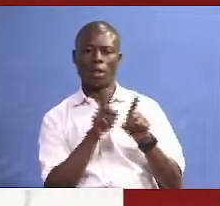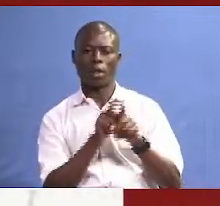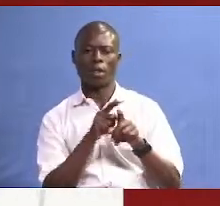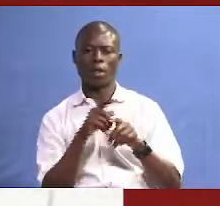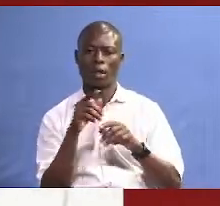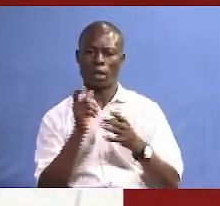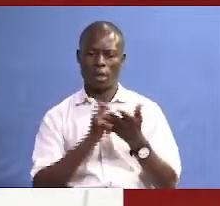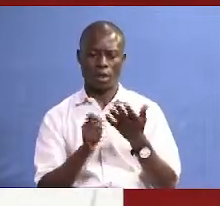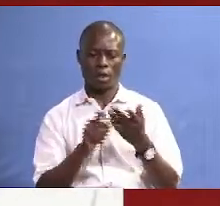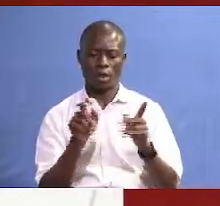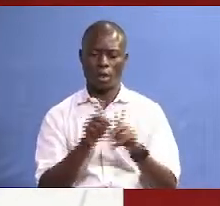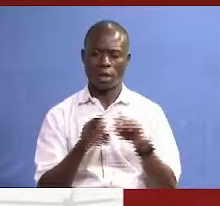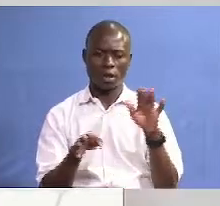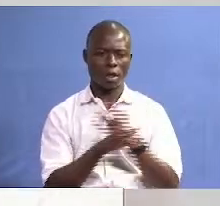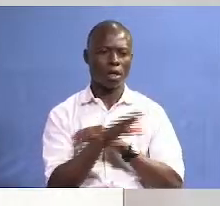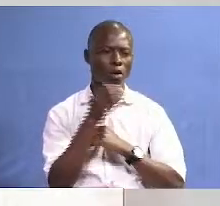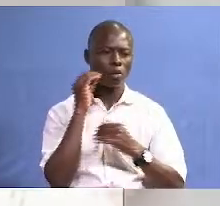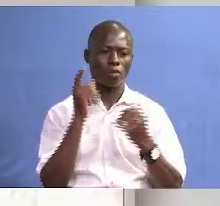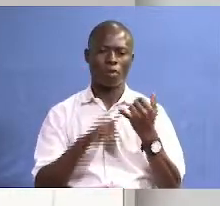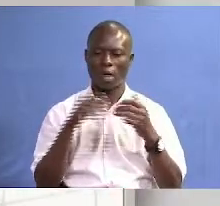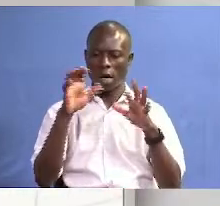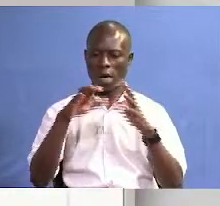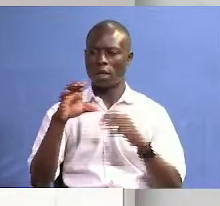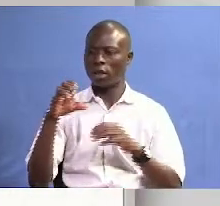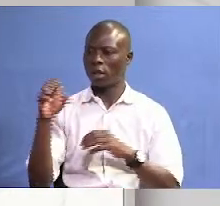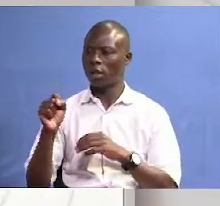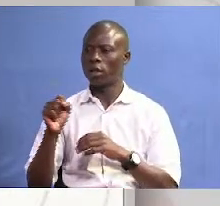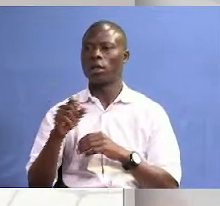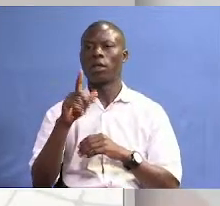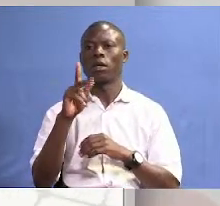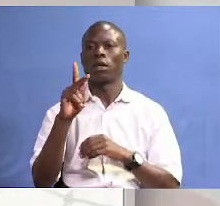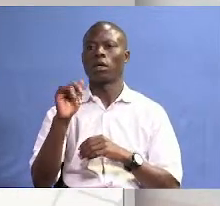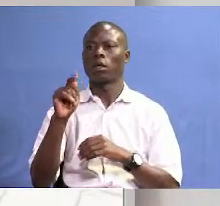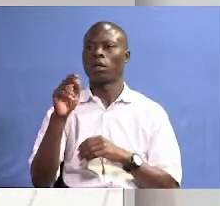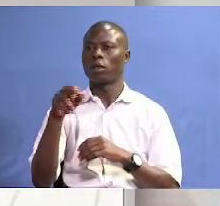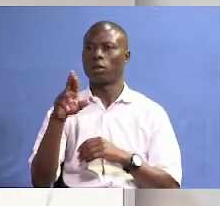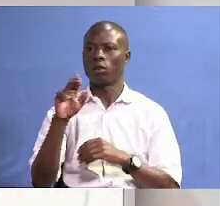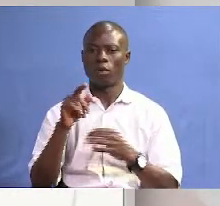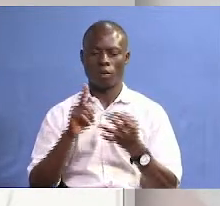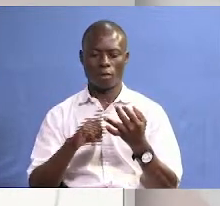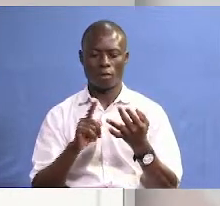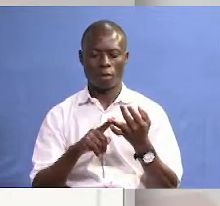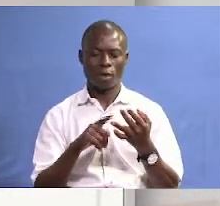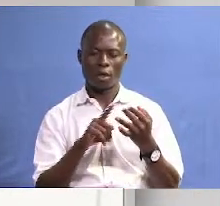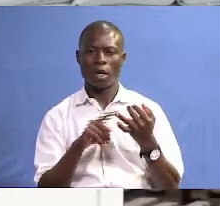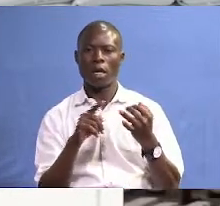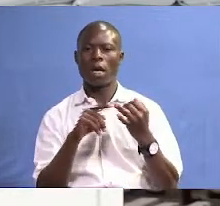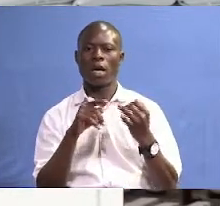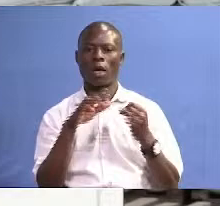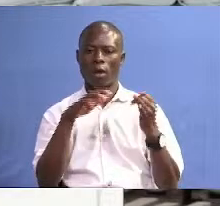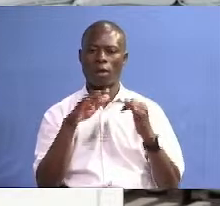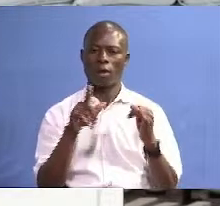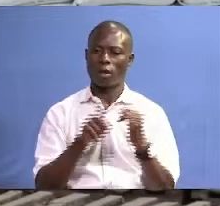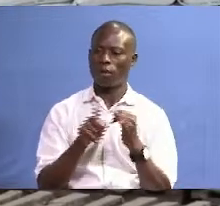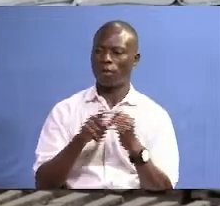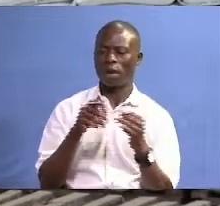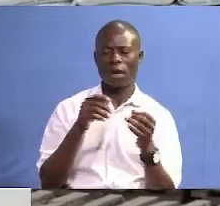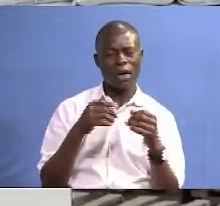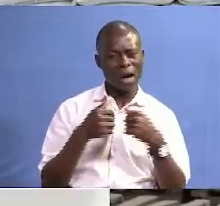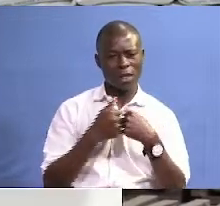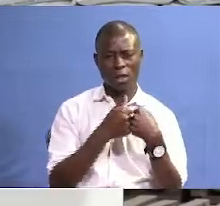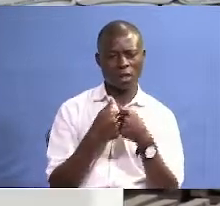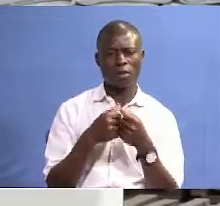secretaries sent home were Agriculture CS Mithika Linturi. Under his tenure, The agriculture docket faced several